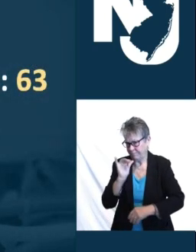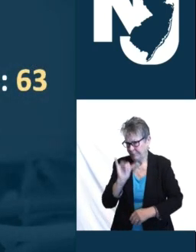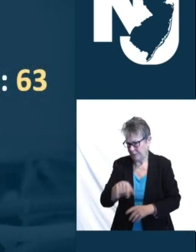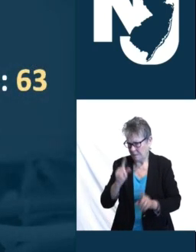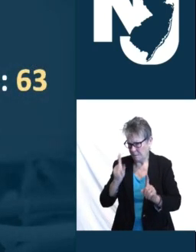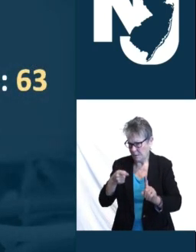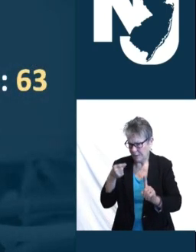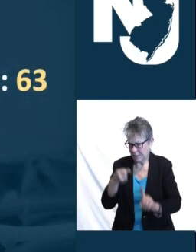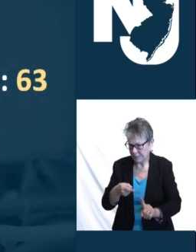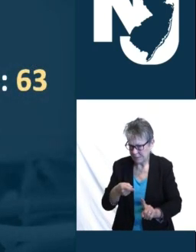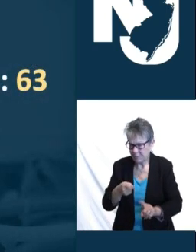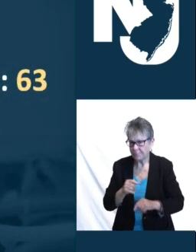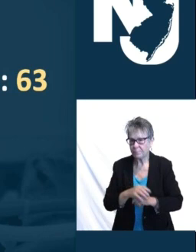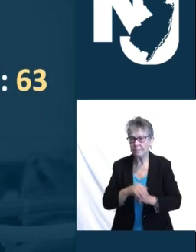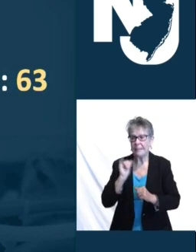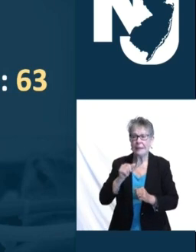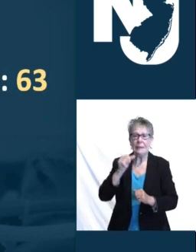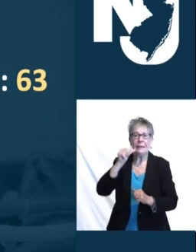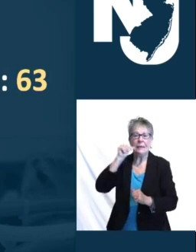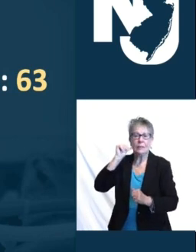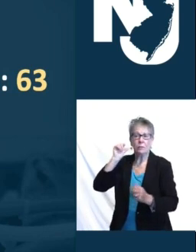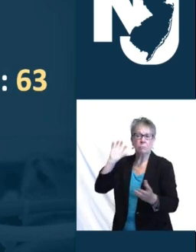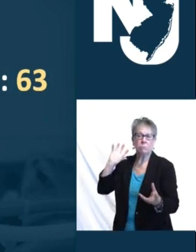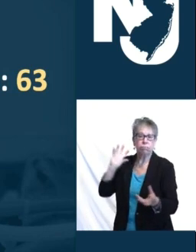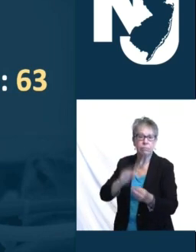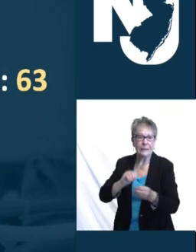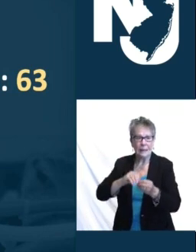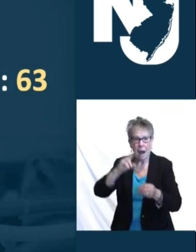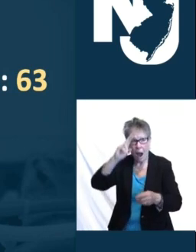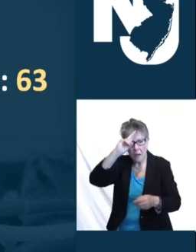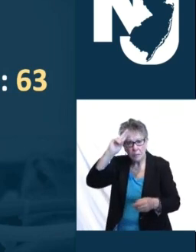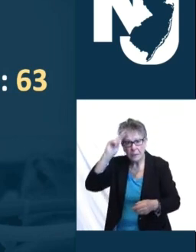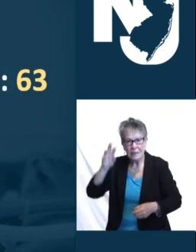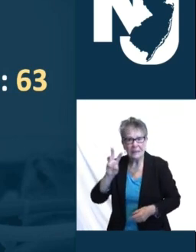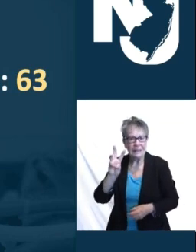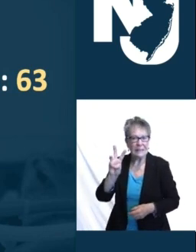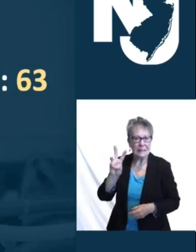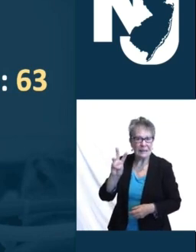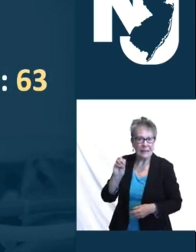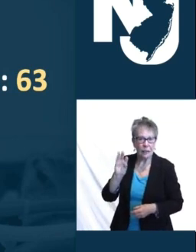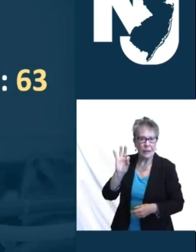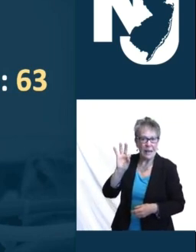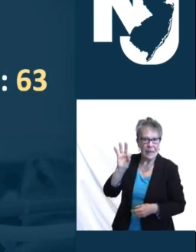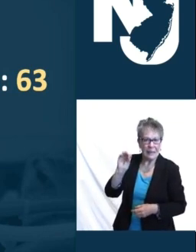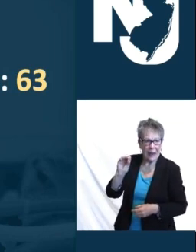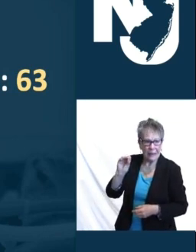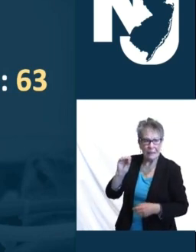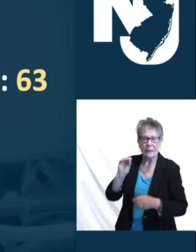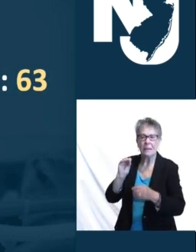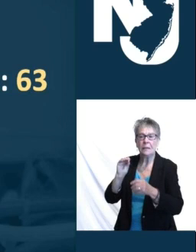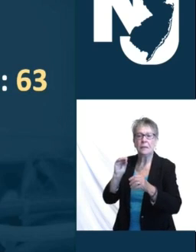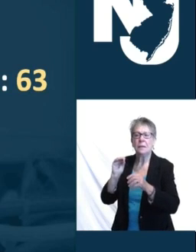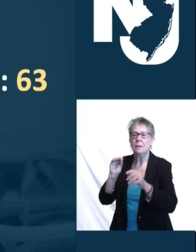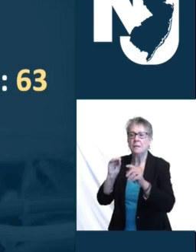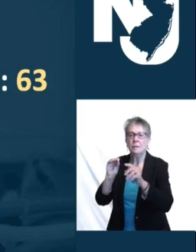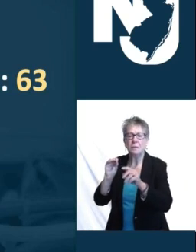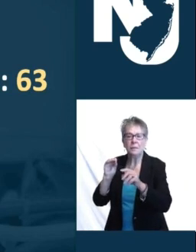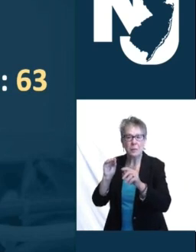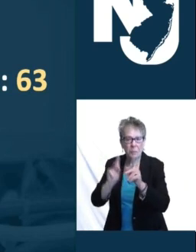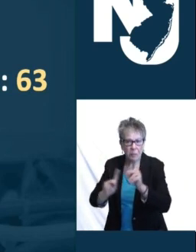the past week, the total number of folks, both COVID confirmed and PUIs, did increase, but they're staying still